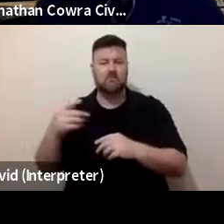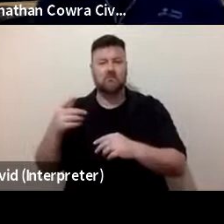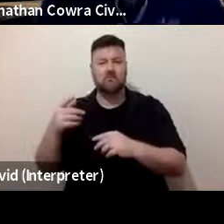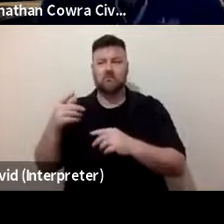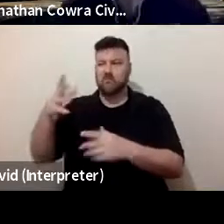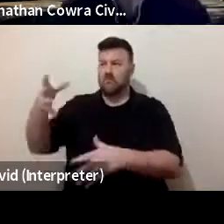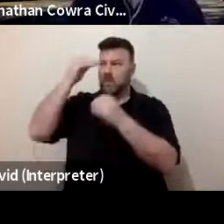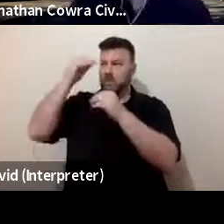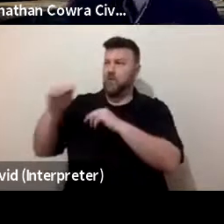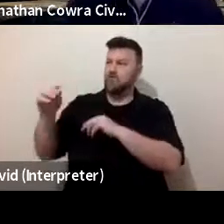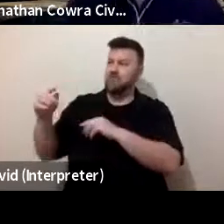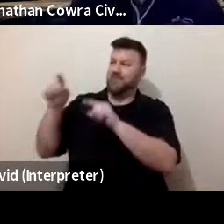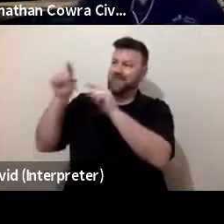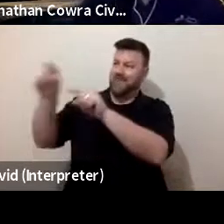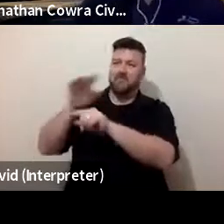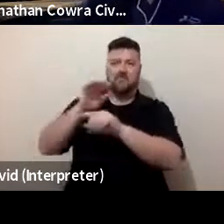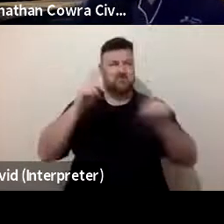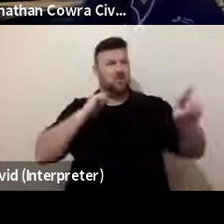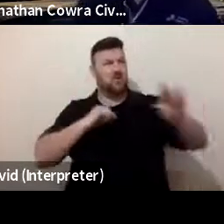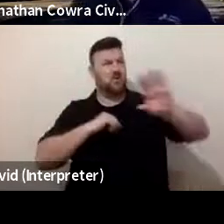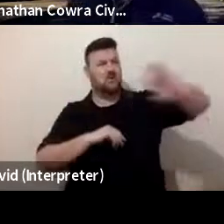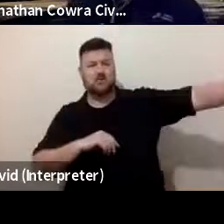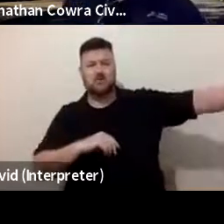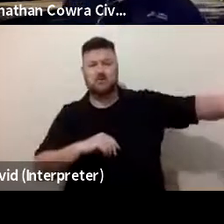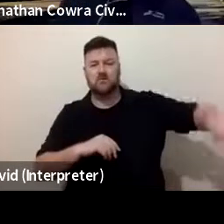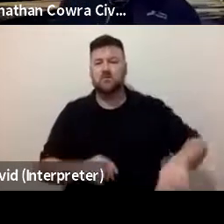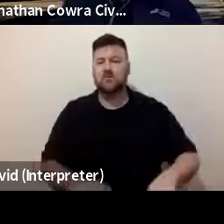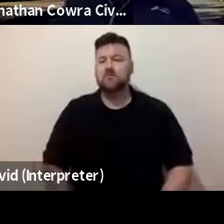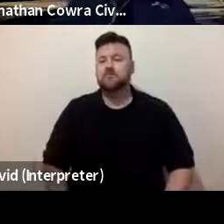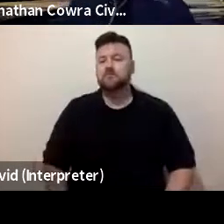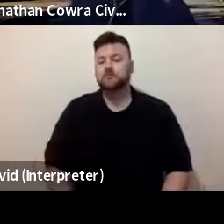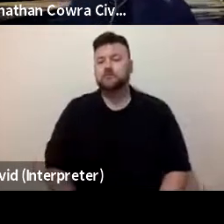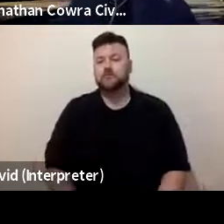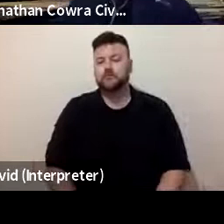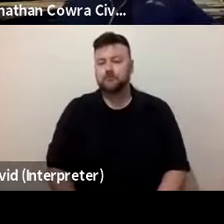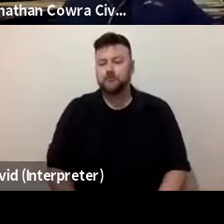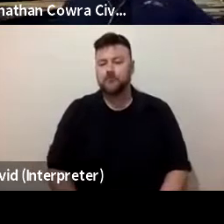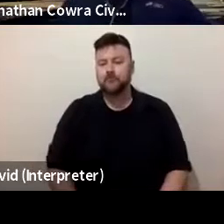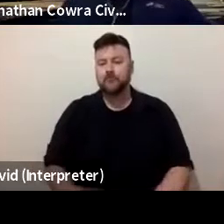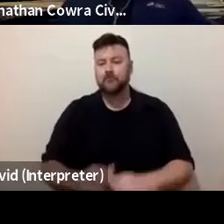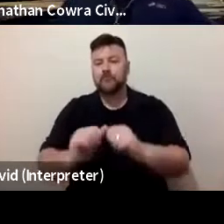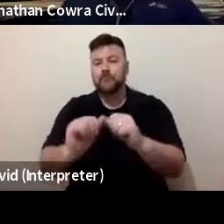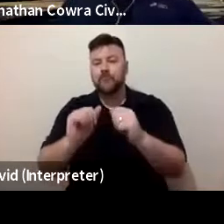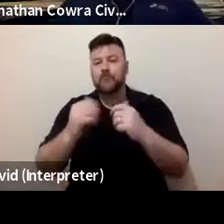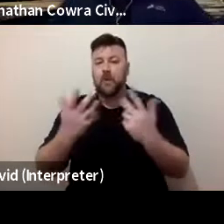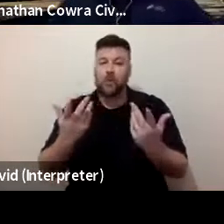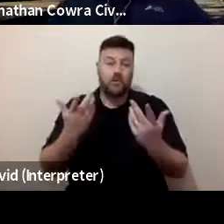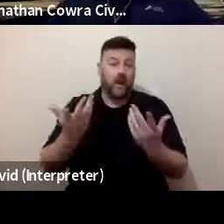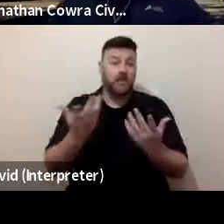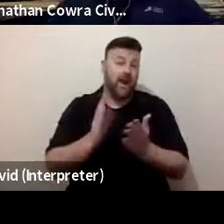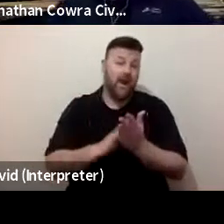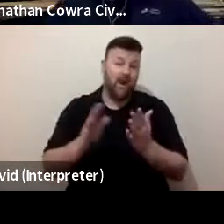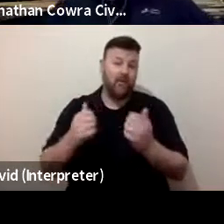from there. And we can share that knowledge within ourselves and create those networks. And so like Awesome Black kind of acts as